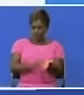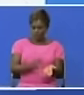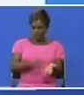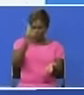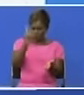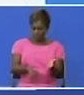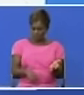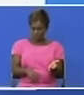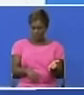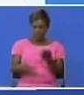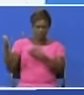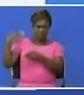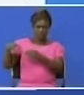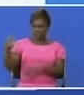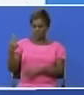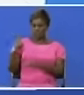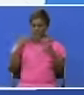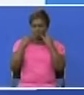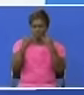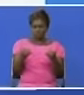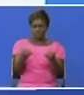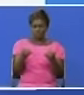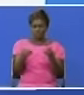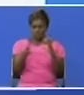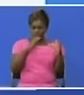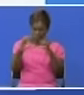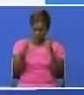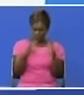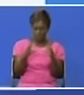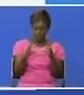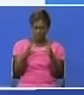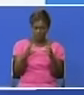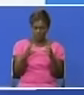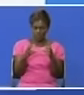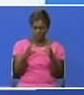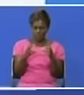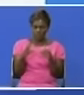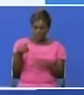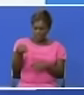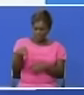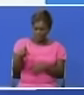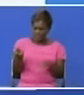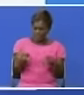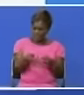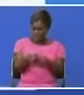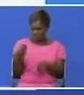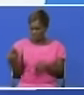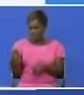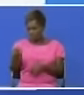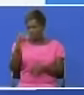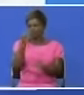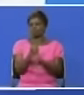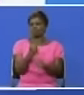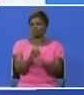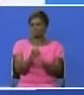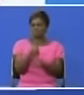that came then from the Minister for Information, Transport and Communication. Yes. And they were essentially the same thing that you're trying to do now in